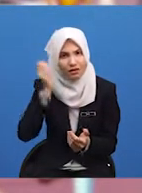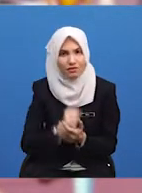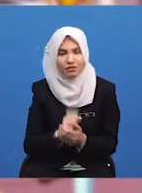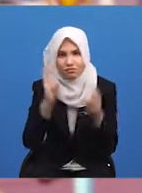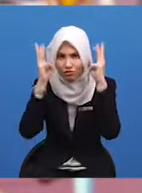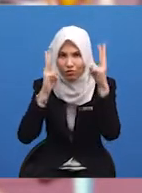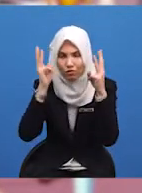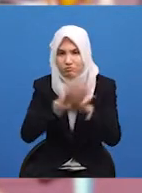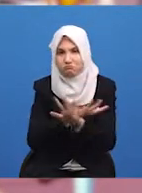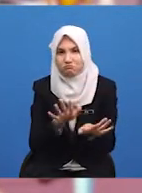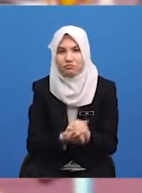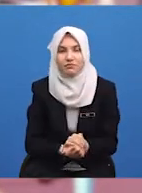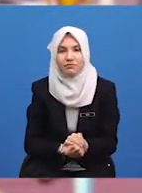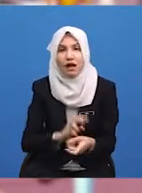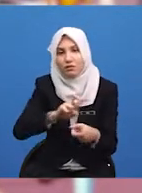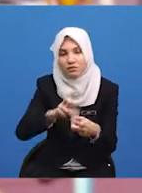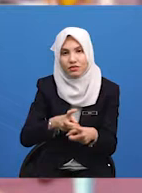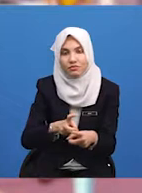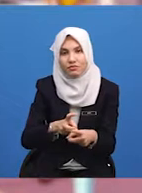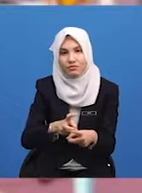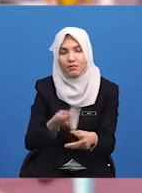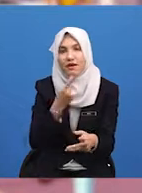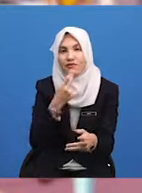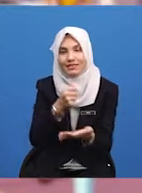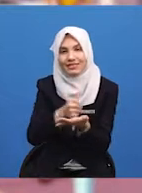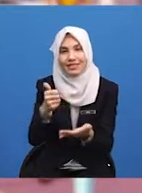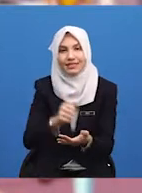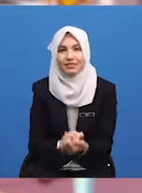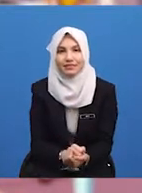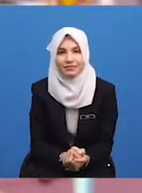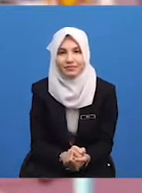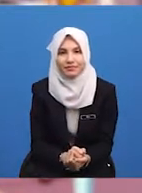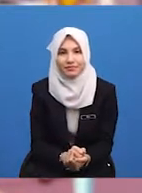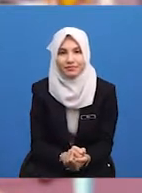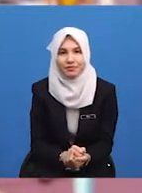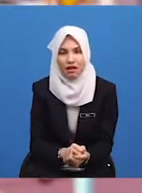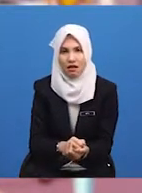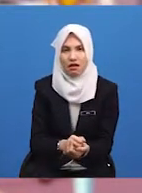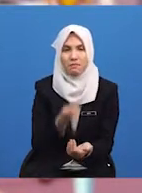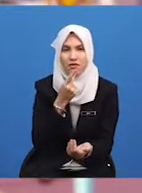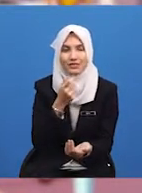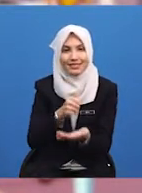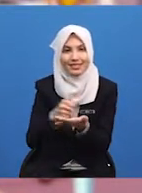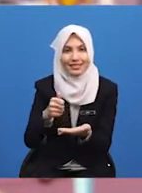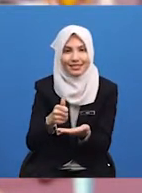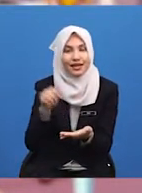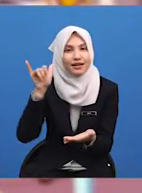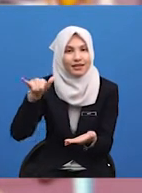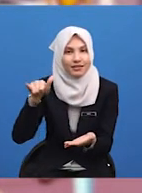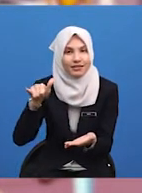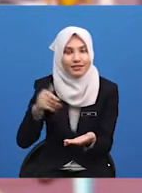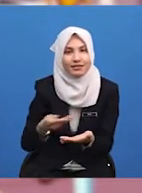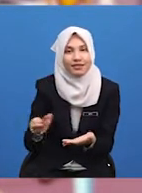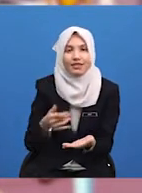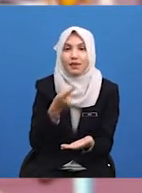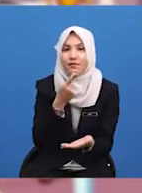I know. Don't worry, I'm changing your privacy settings. Privacy settings? Yes,